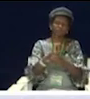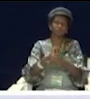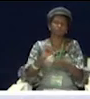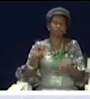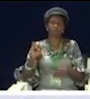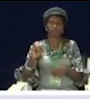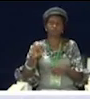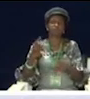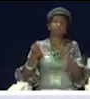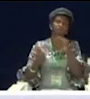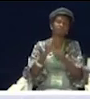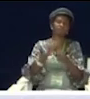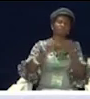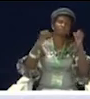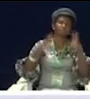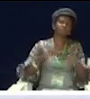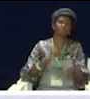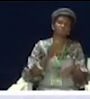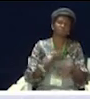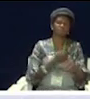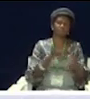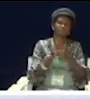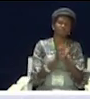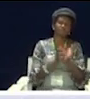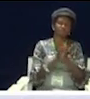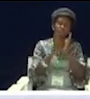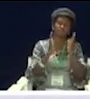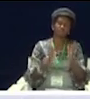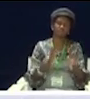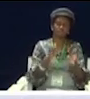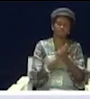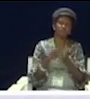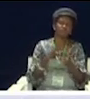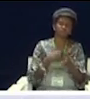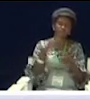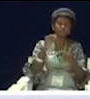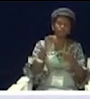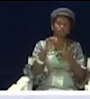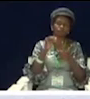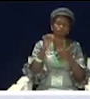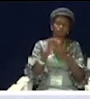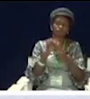A problem with many of us Christians is we are too independent.